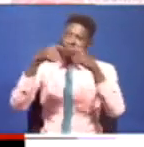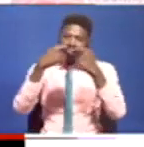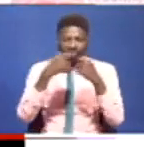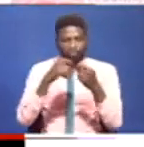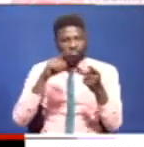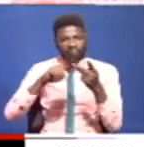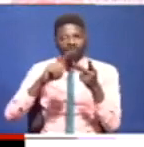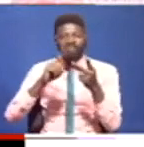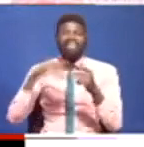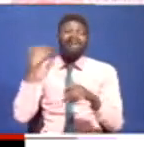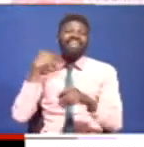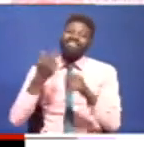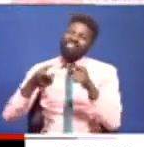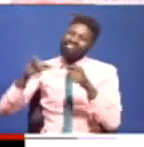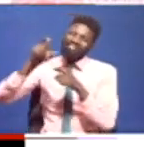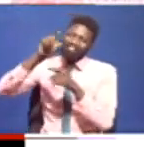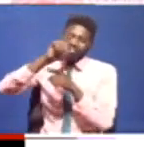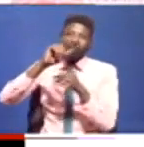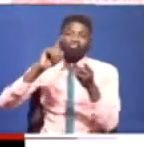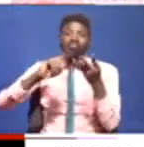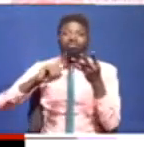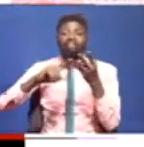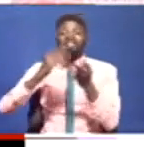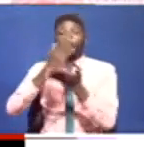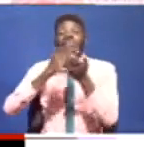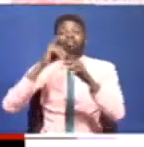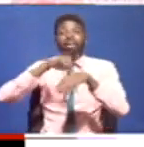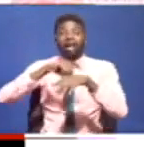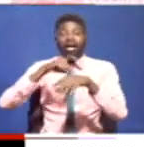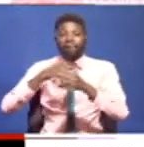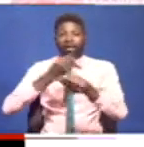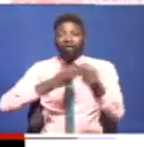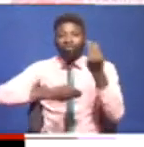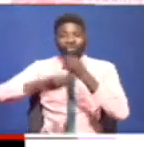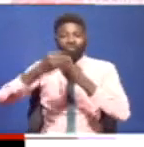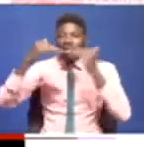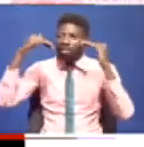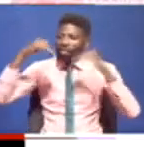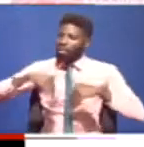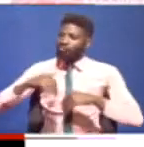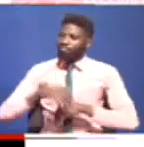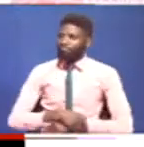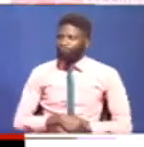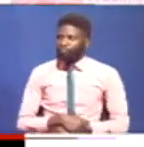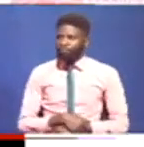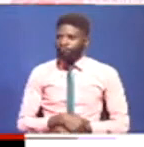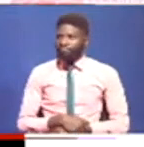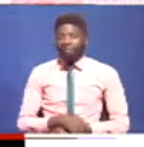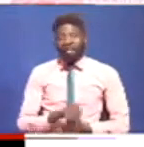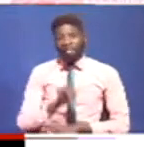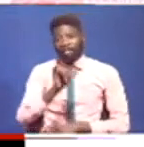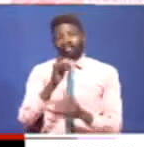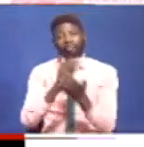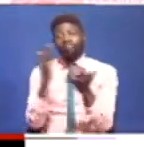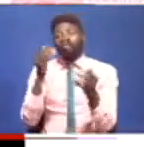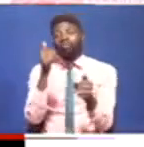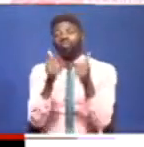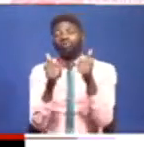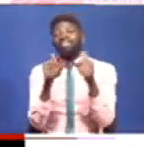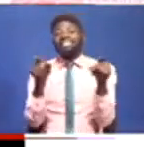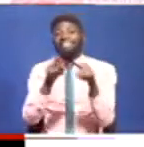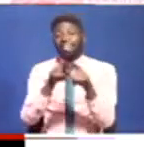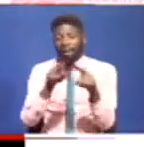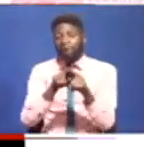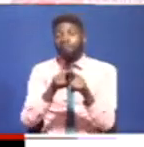and sometimes the shutdown of our economy. This is something that has been referred